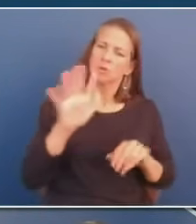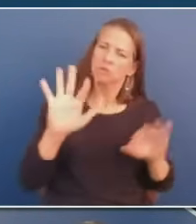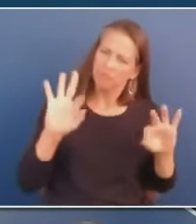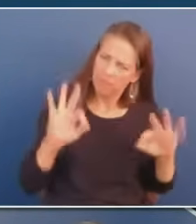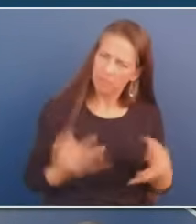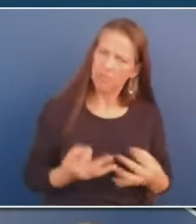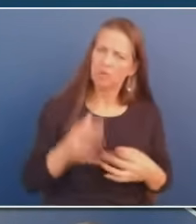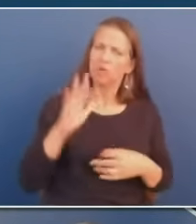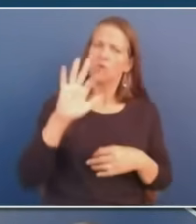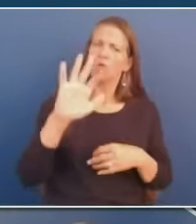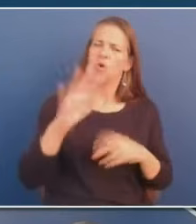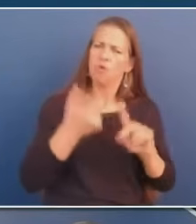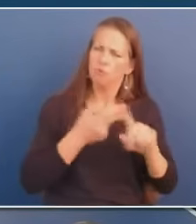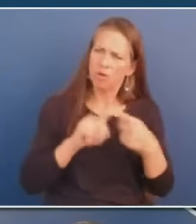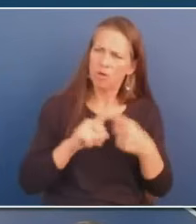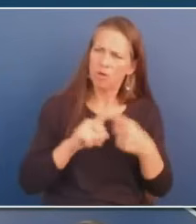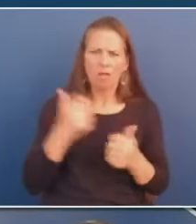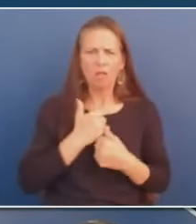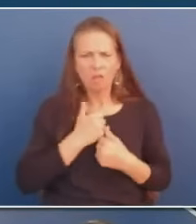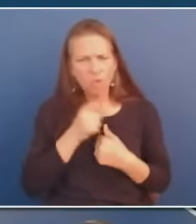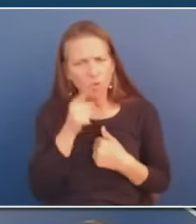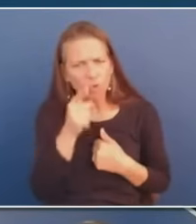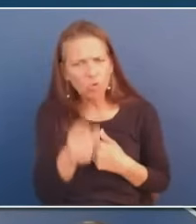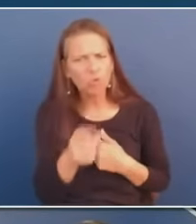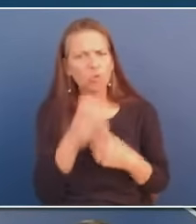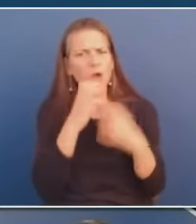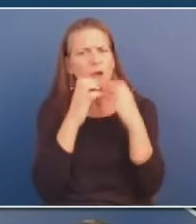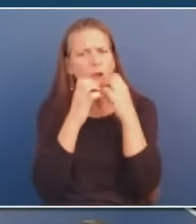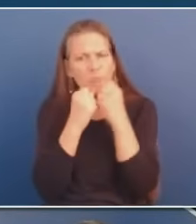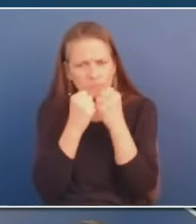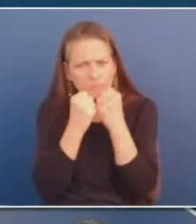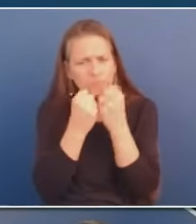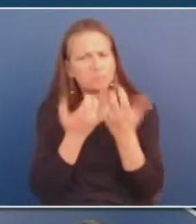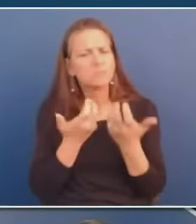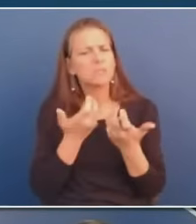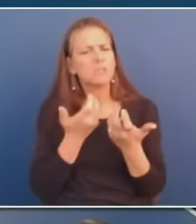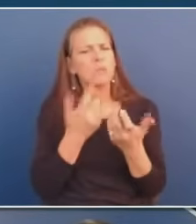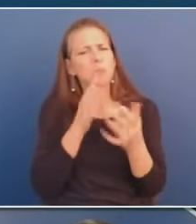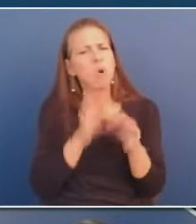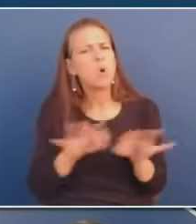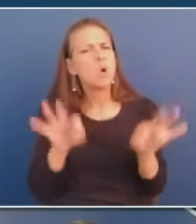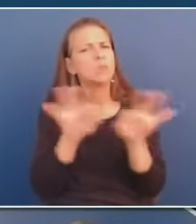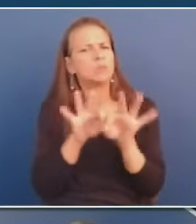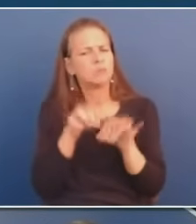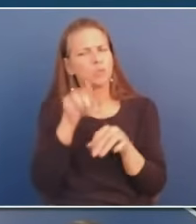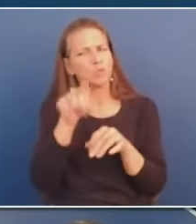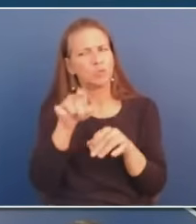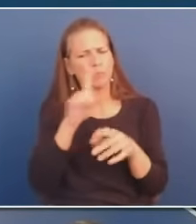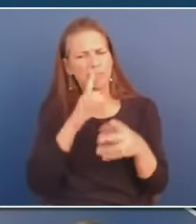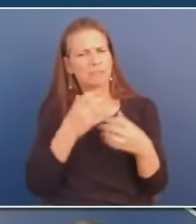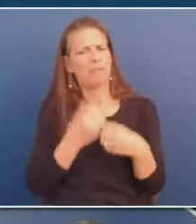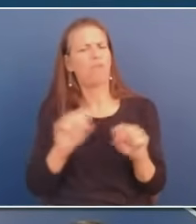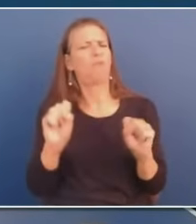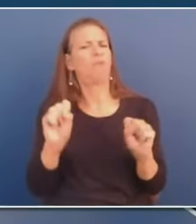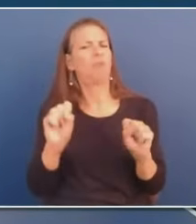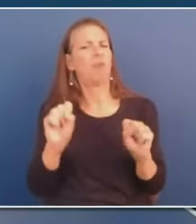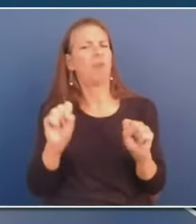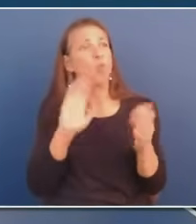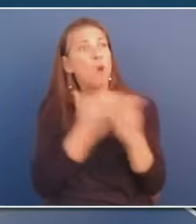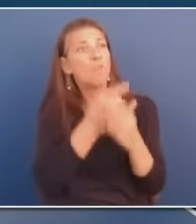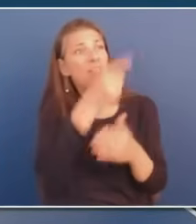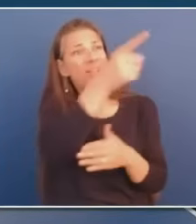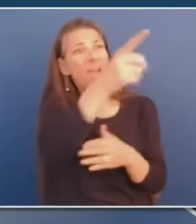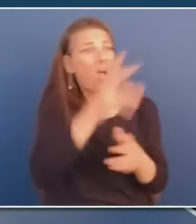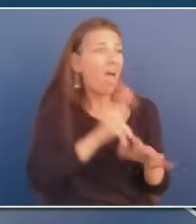friends, they love you. They want you to be here tomorrow. It's more important than where you think you need to get to going through a flooded